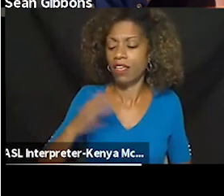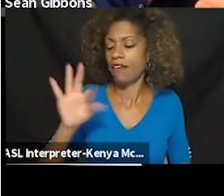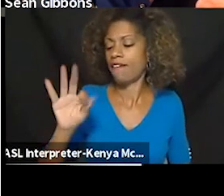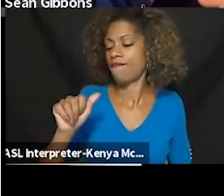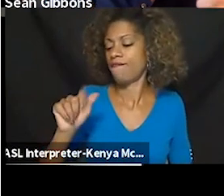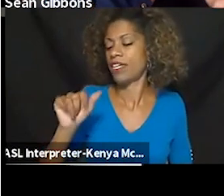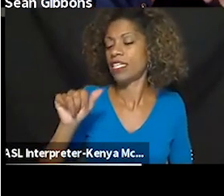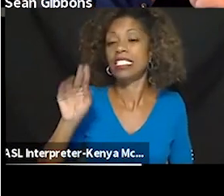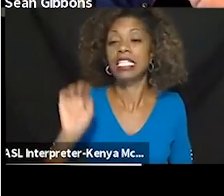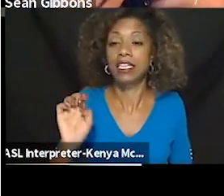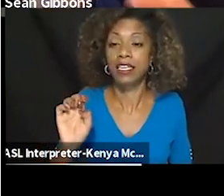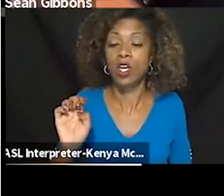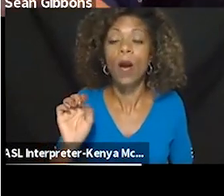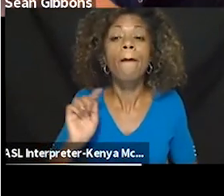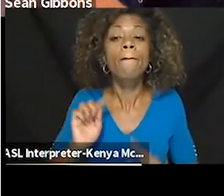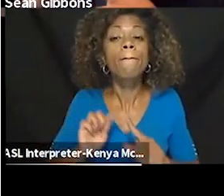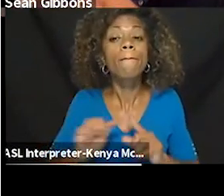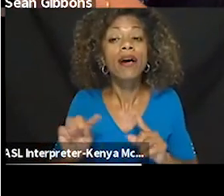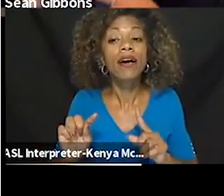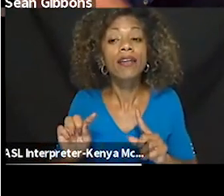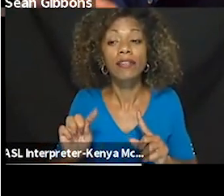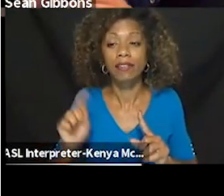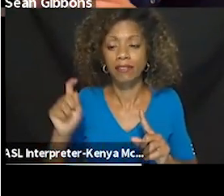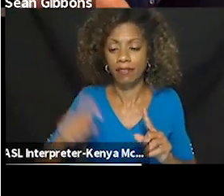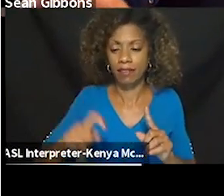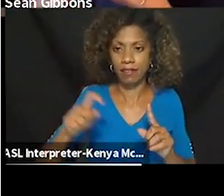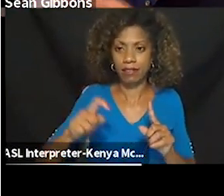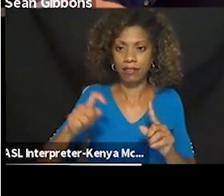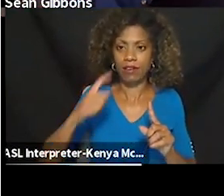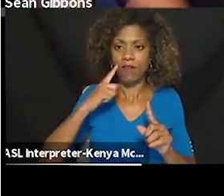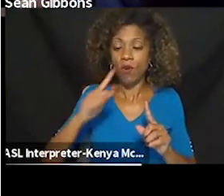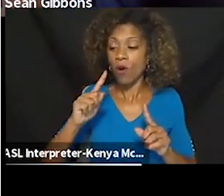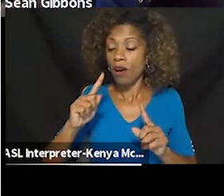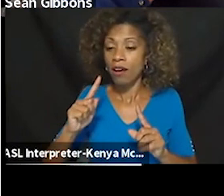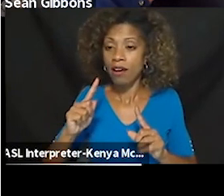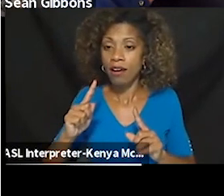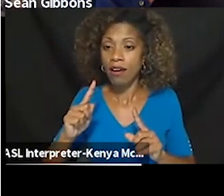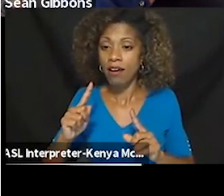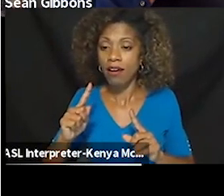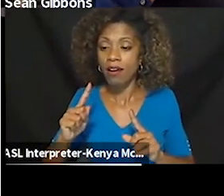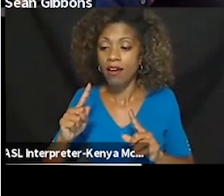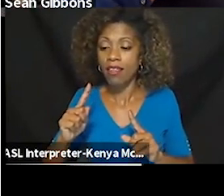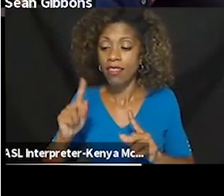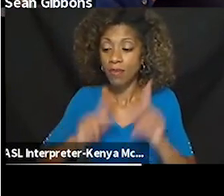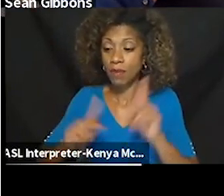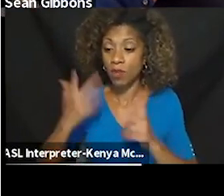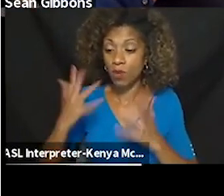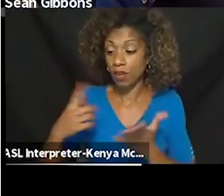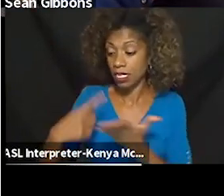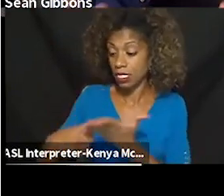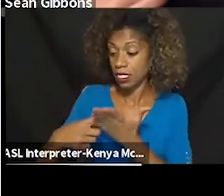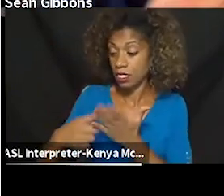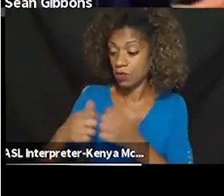clear and necessary is that, for instance, some of the folks you guys were talking to about testing were convinced everybody had heard everything about testing and didn't need to talk about it